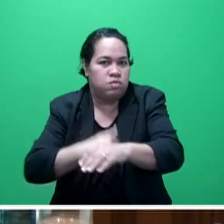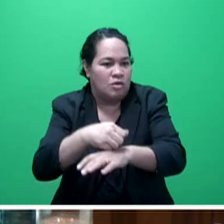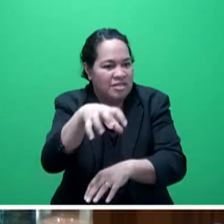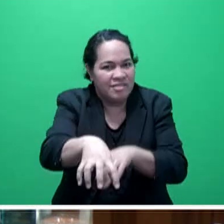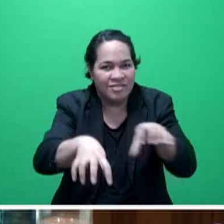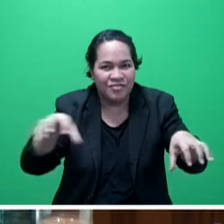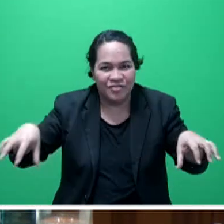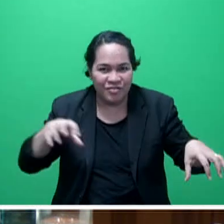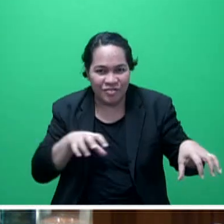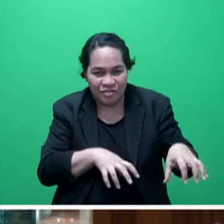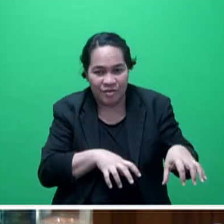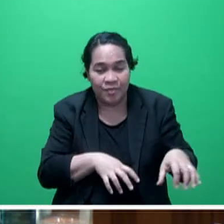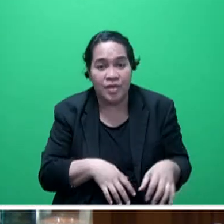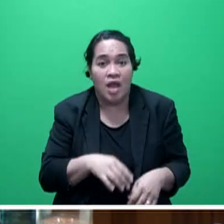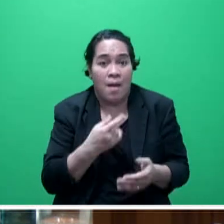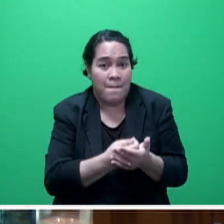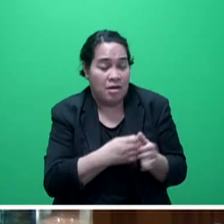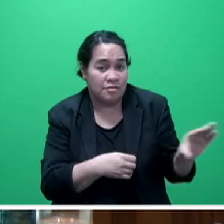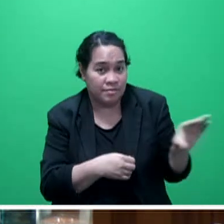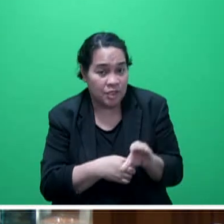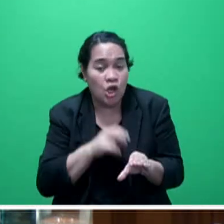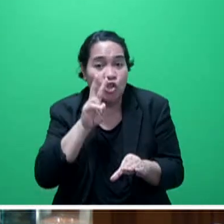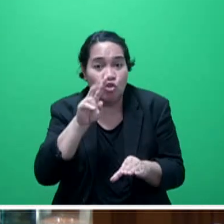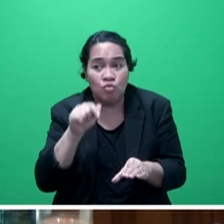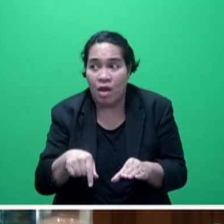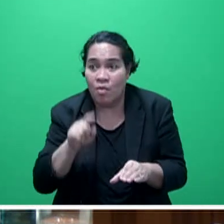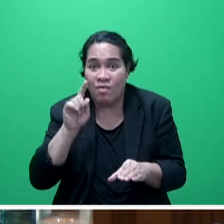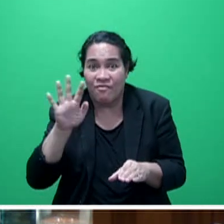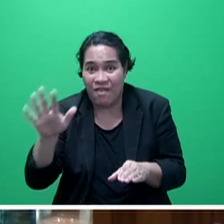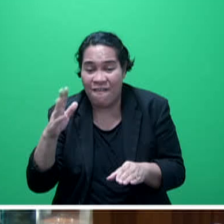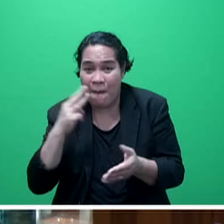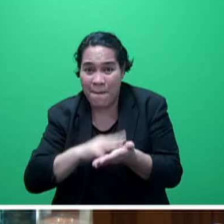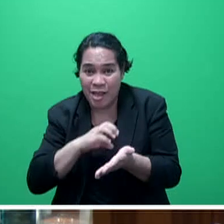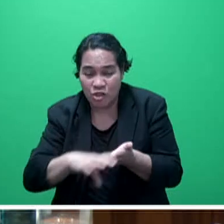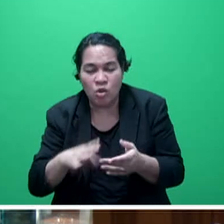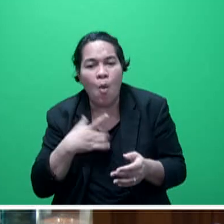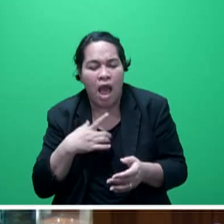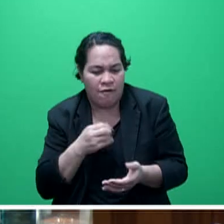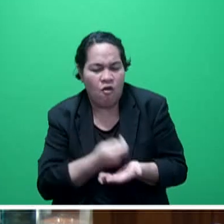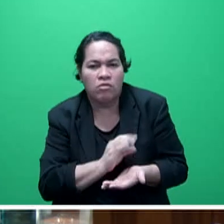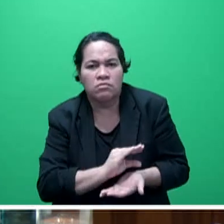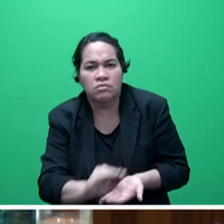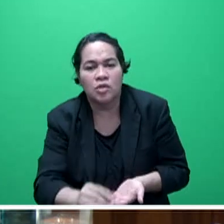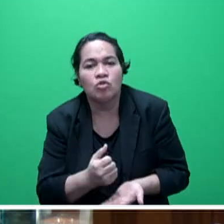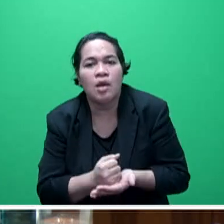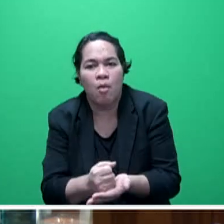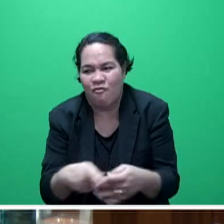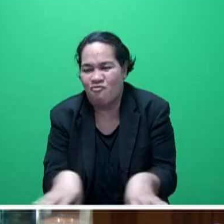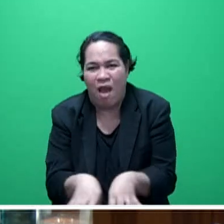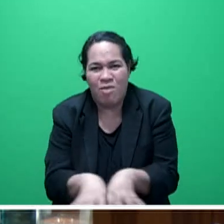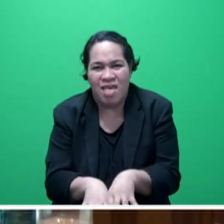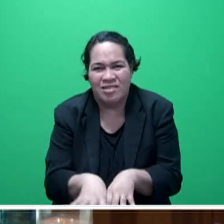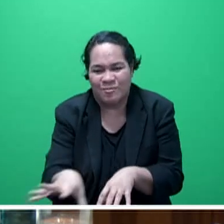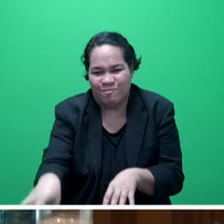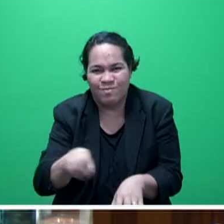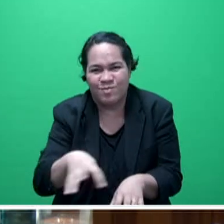the allocation of 2.545 million this year to support solid waste management continues. The government's